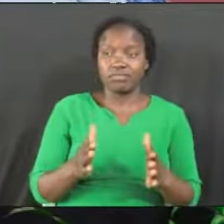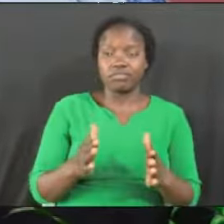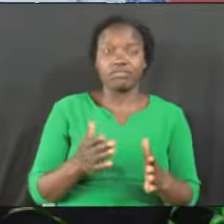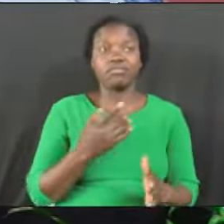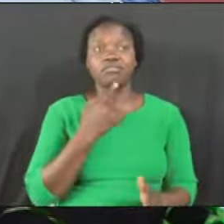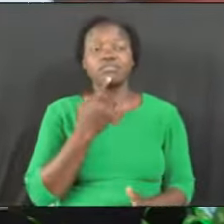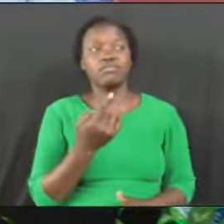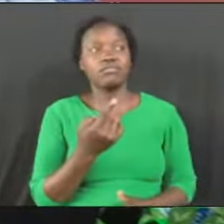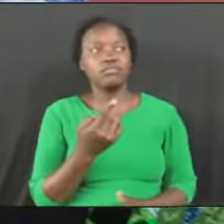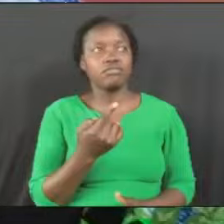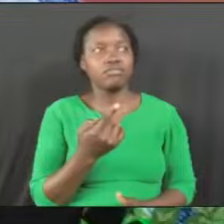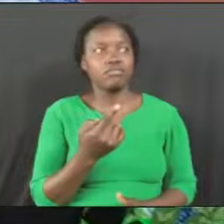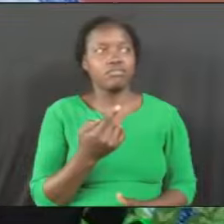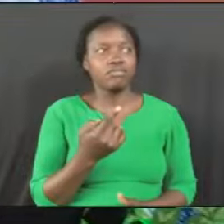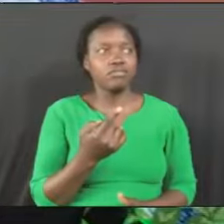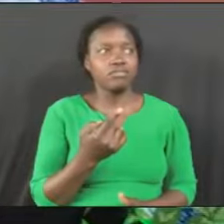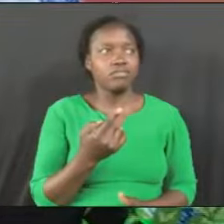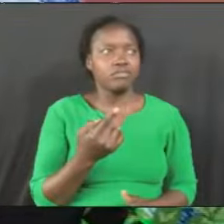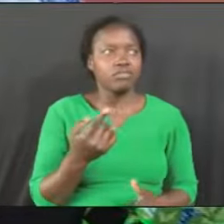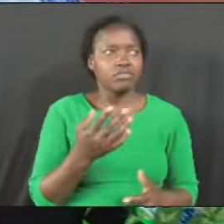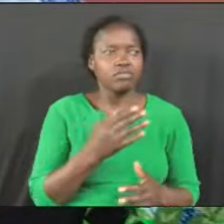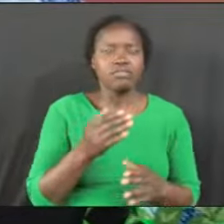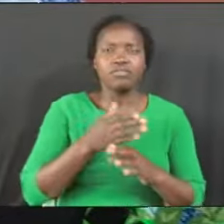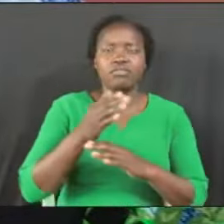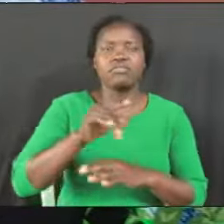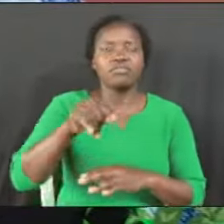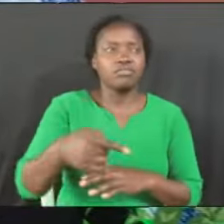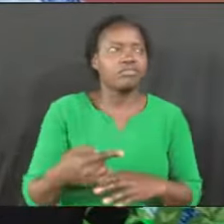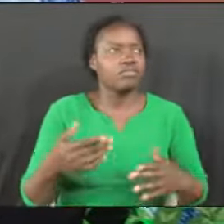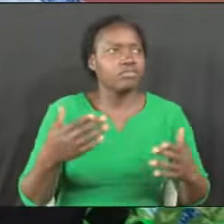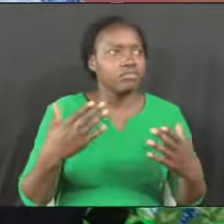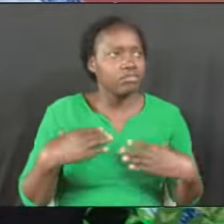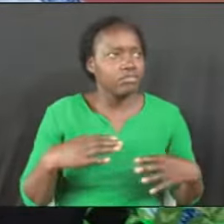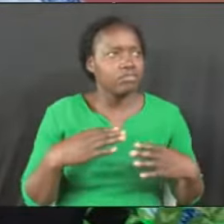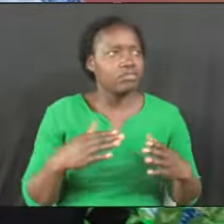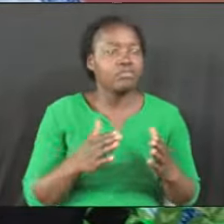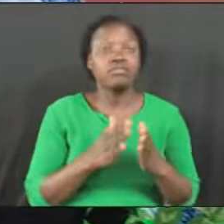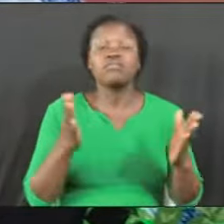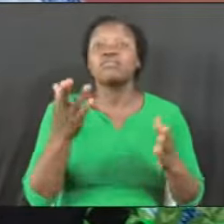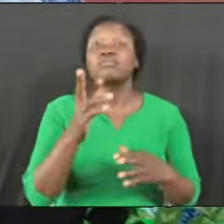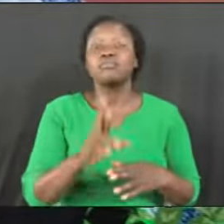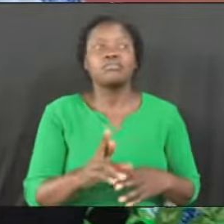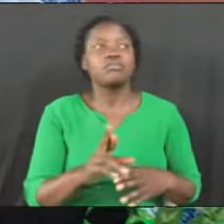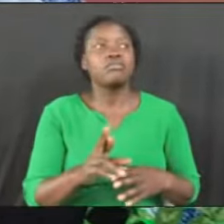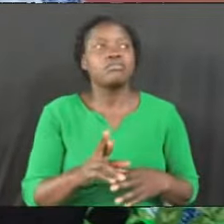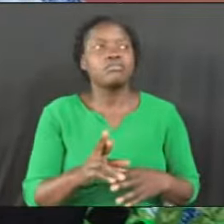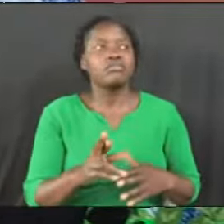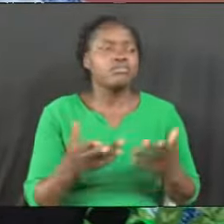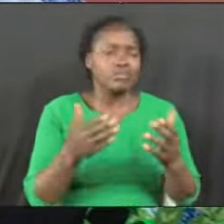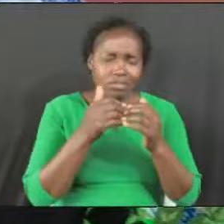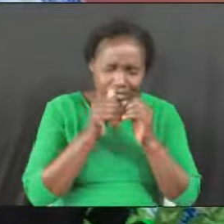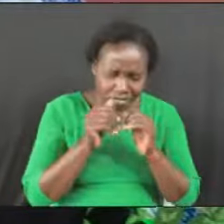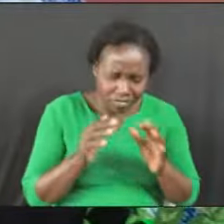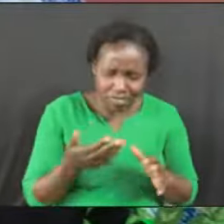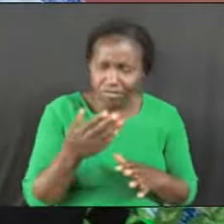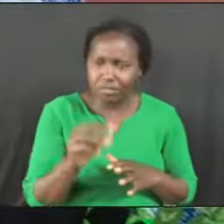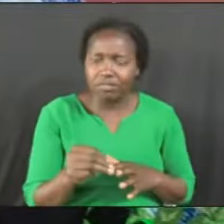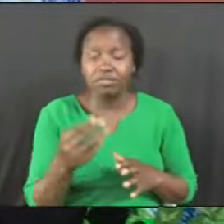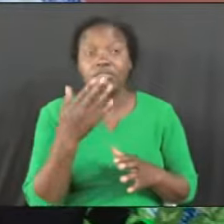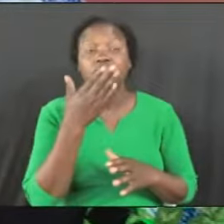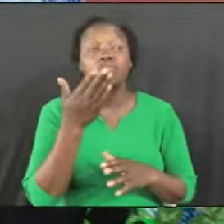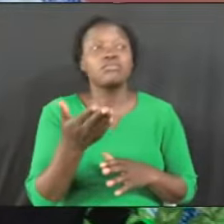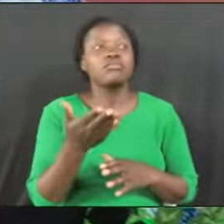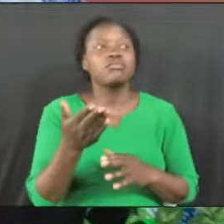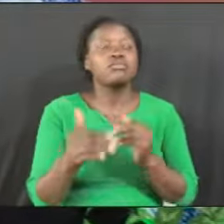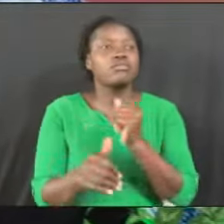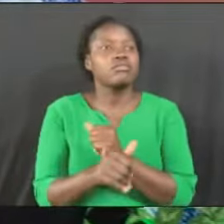by 500 or 1,000 people how great they are and how much they bless them, there is a